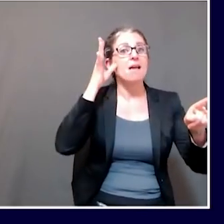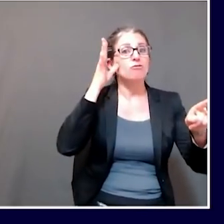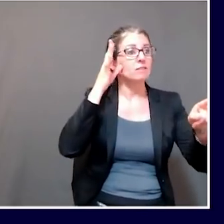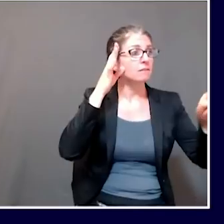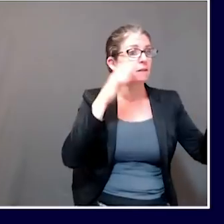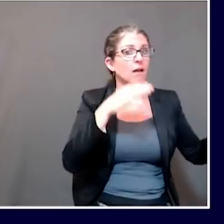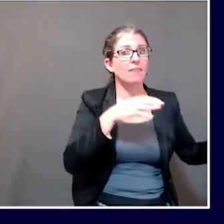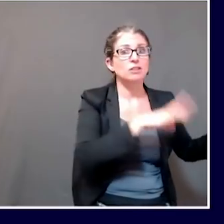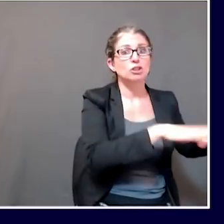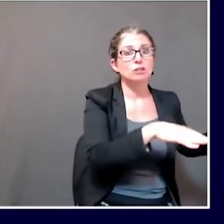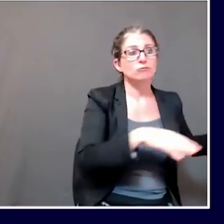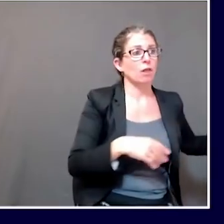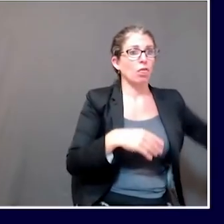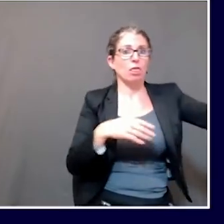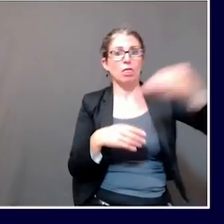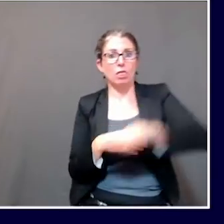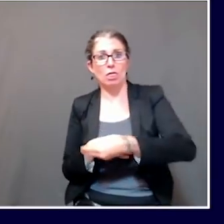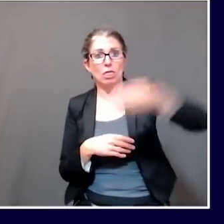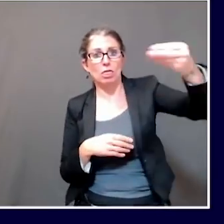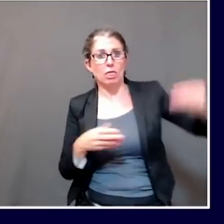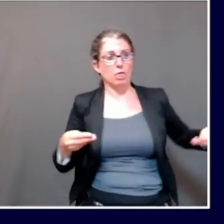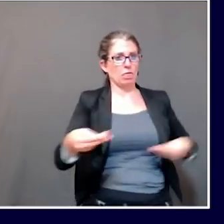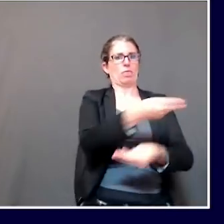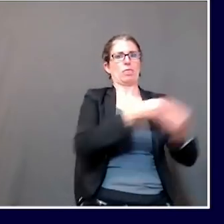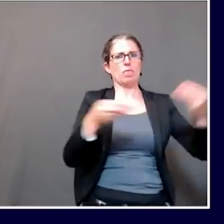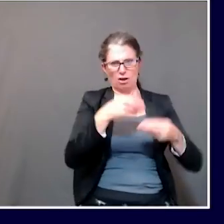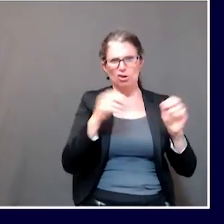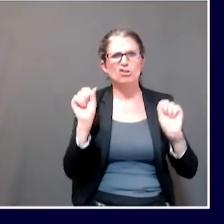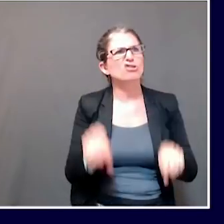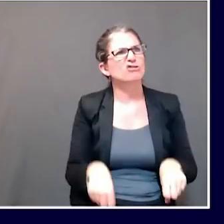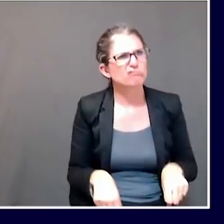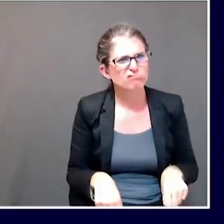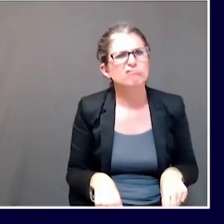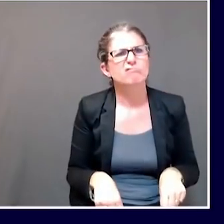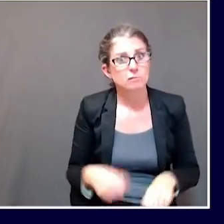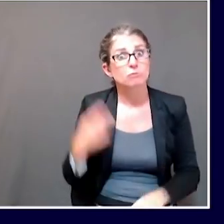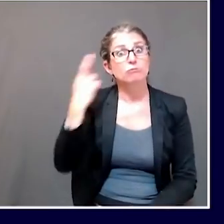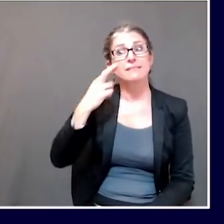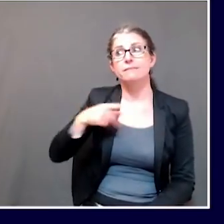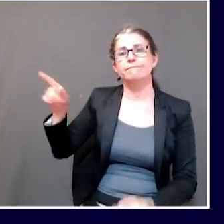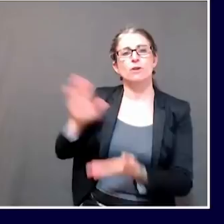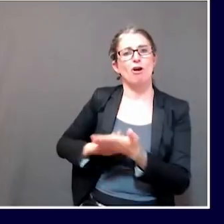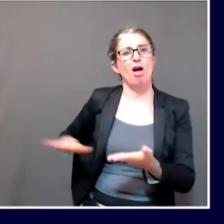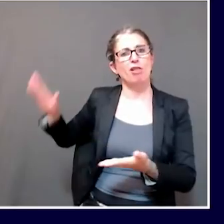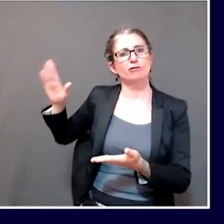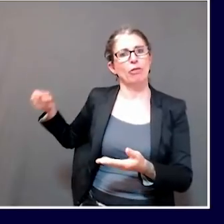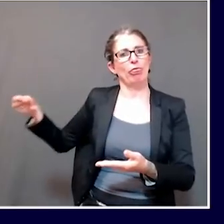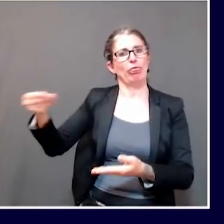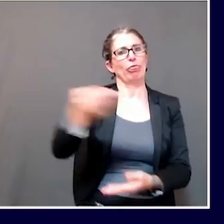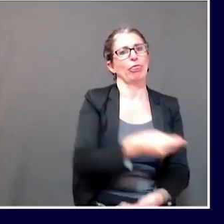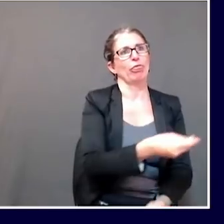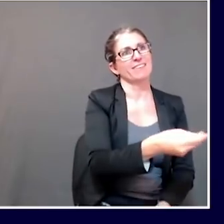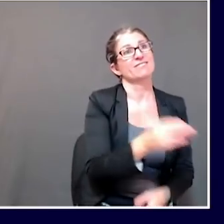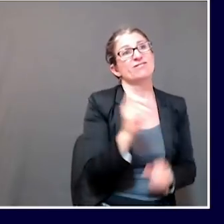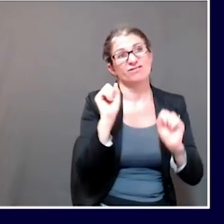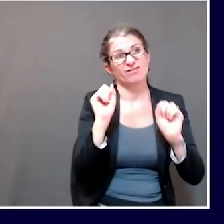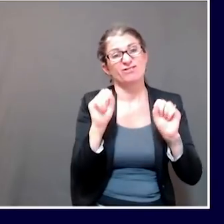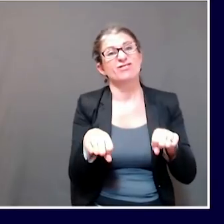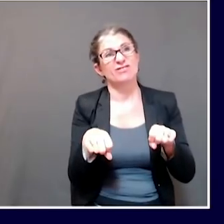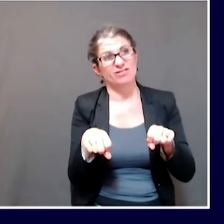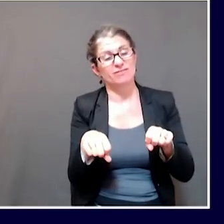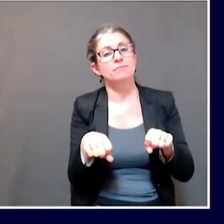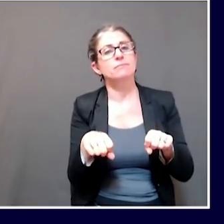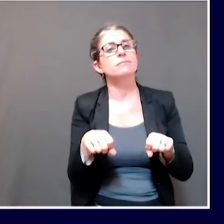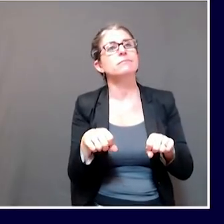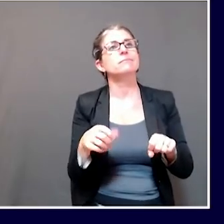So one of the factors that we use as we are thinking about color designations is a set of qualitative factors,